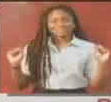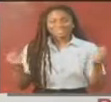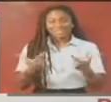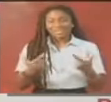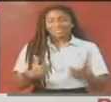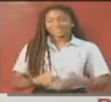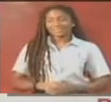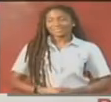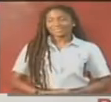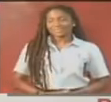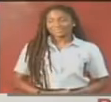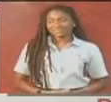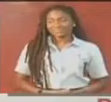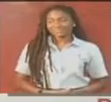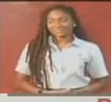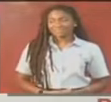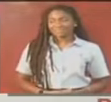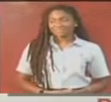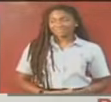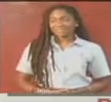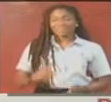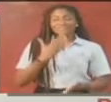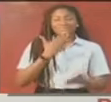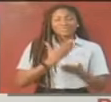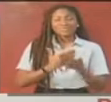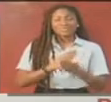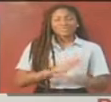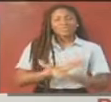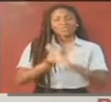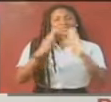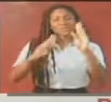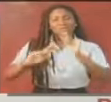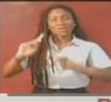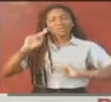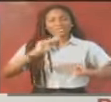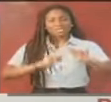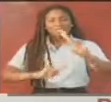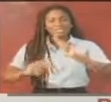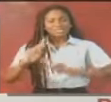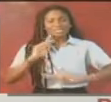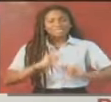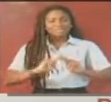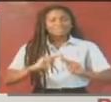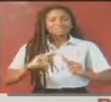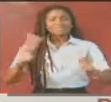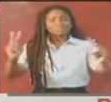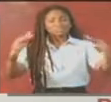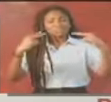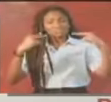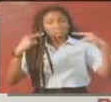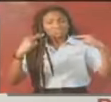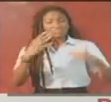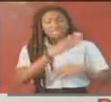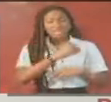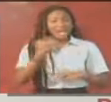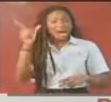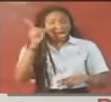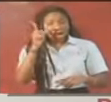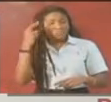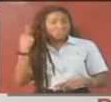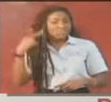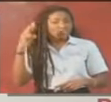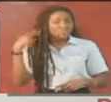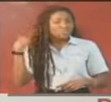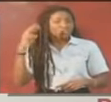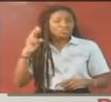Dr. Khan. And good morning to members of the media, members of the viewing and listening public. Let me have my first slide, please.